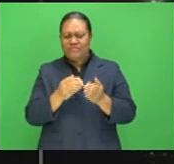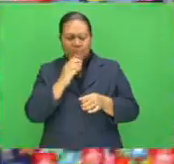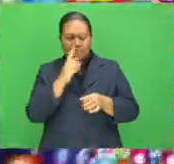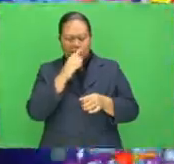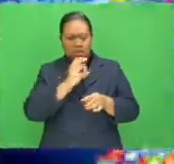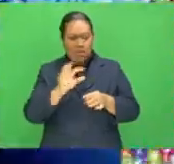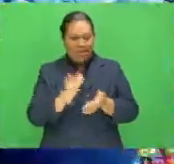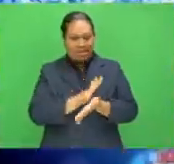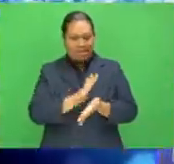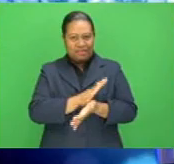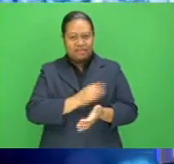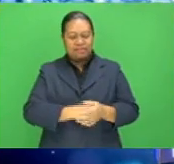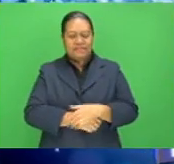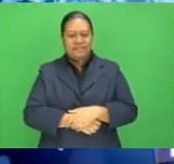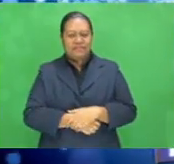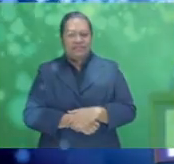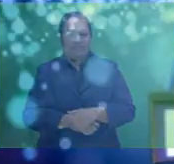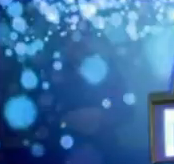speech.